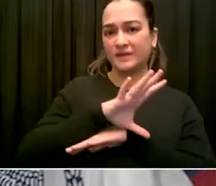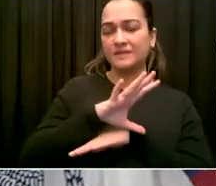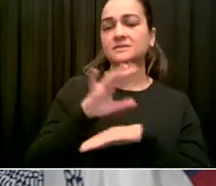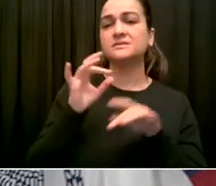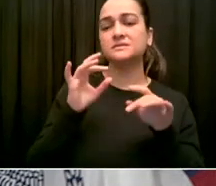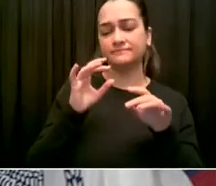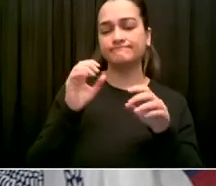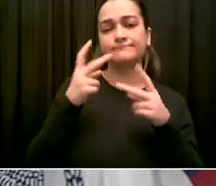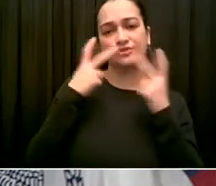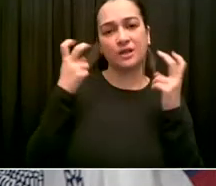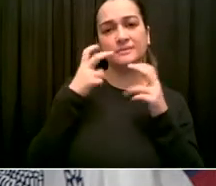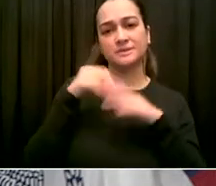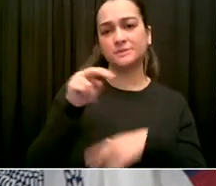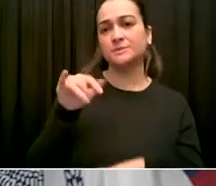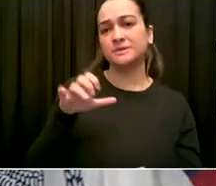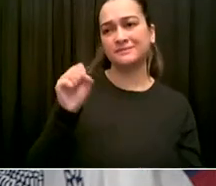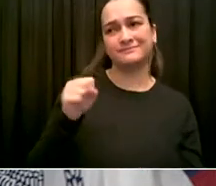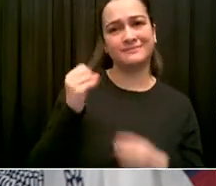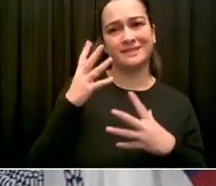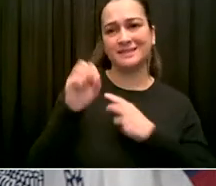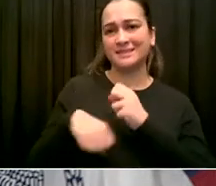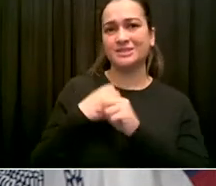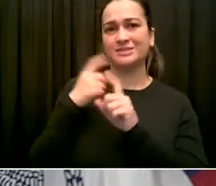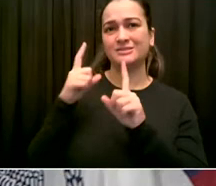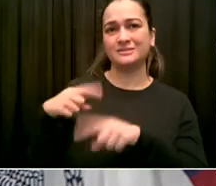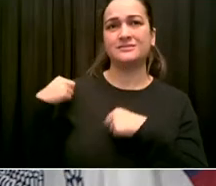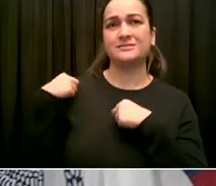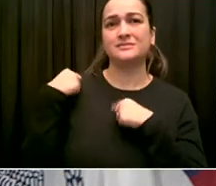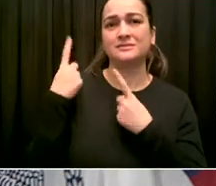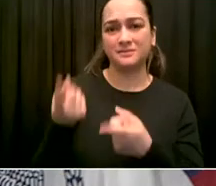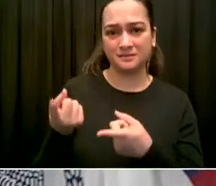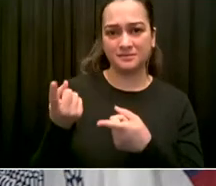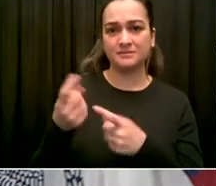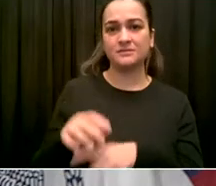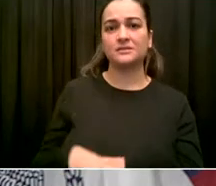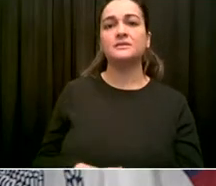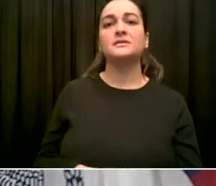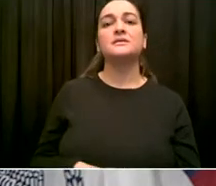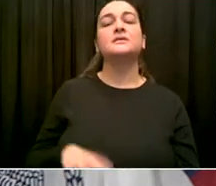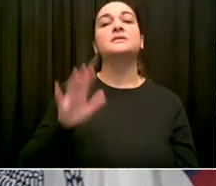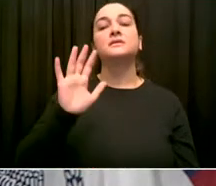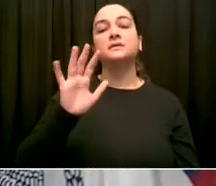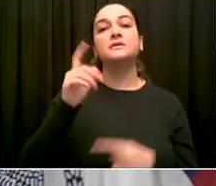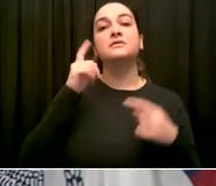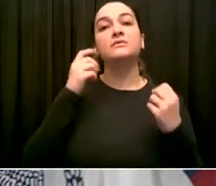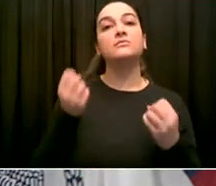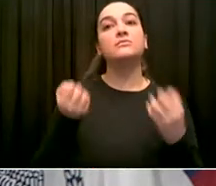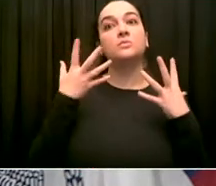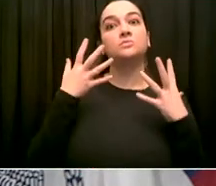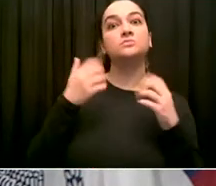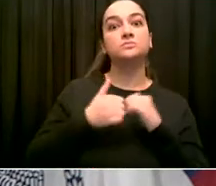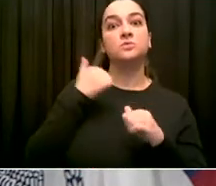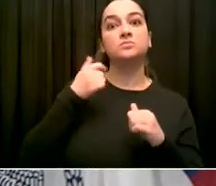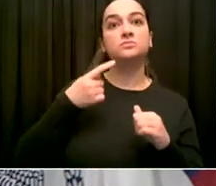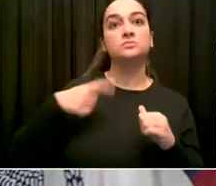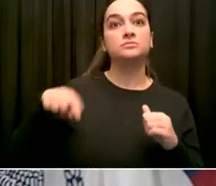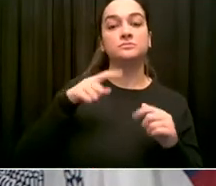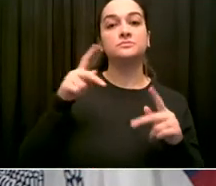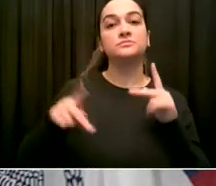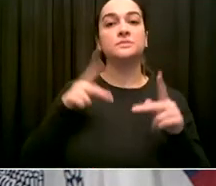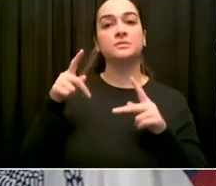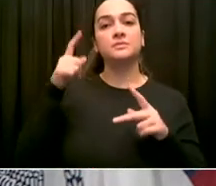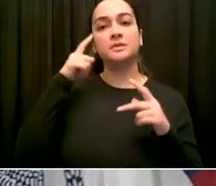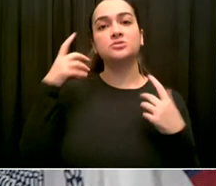mental health challenge are, of course, not violent. But there's a small number who have a documented mental health challenge and have a documented history of